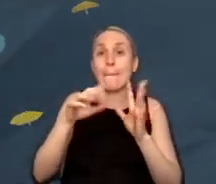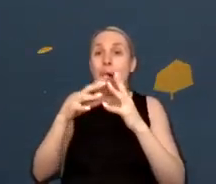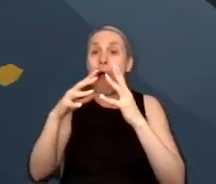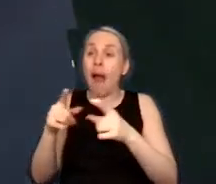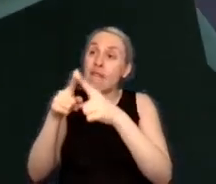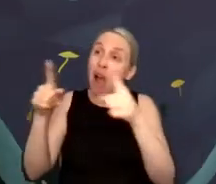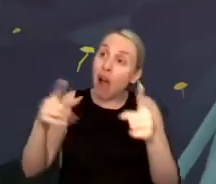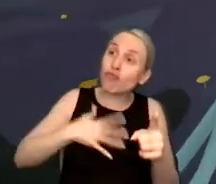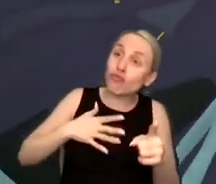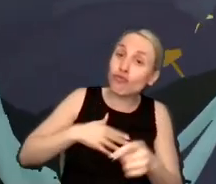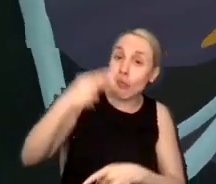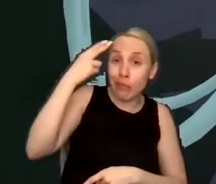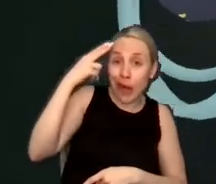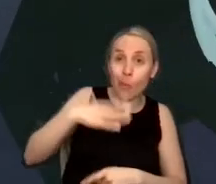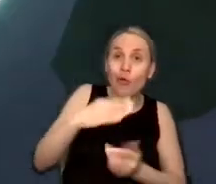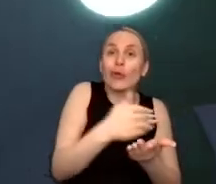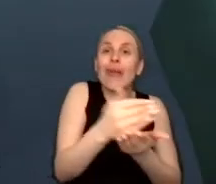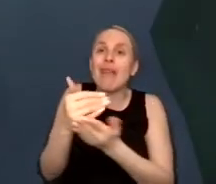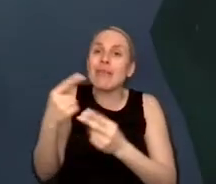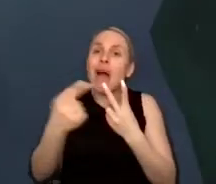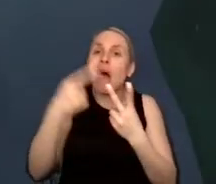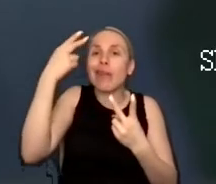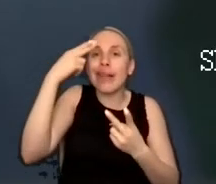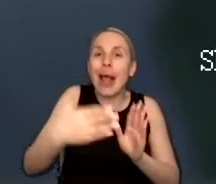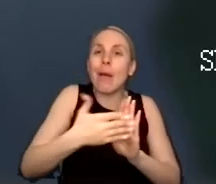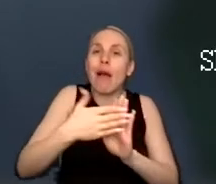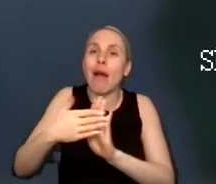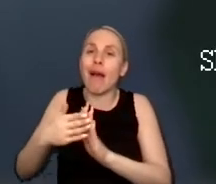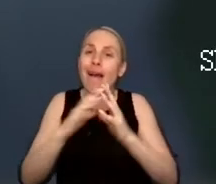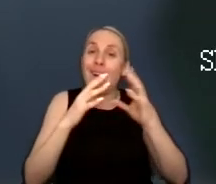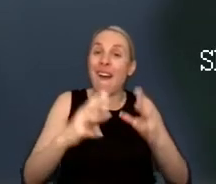their inventory? That's cool. Yeah, I'd love to hear about that from anyone.